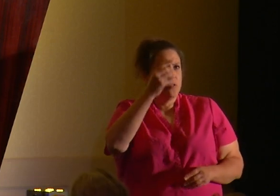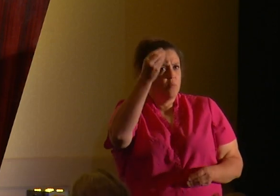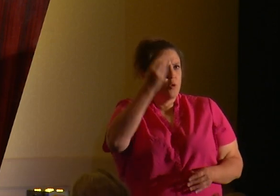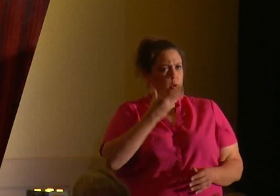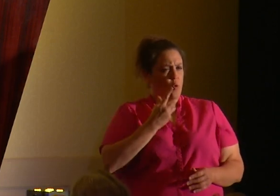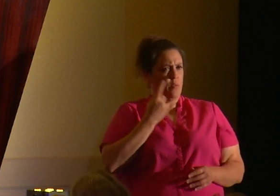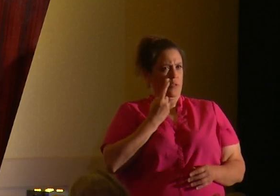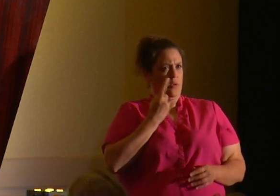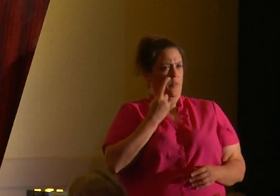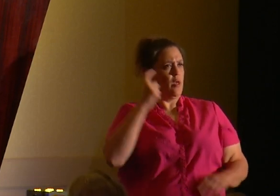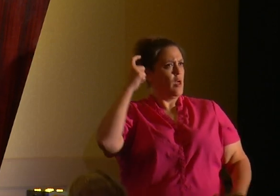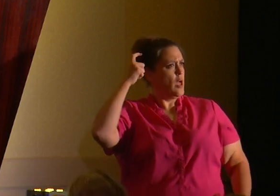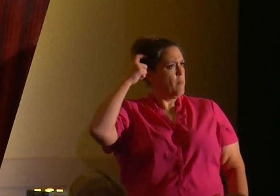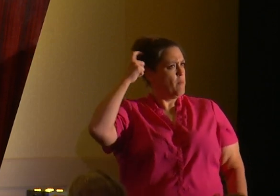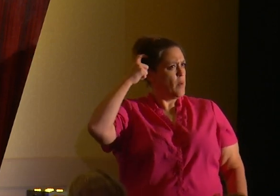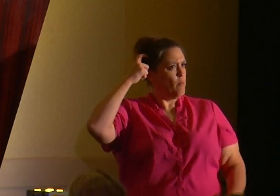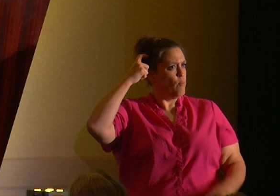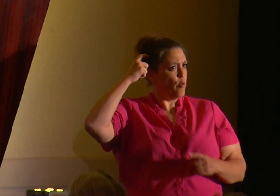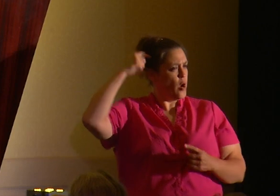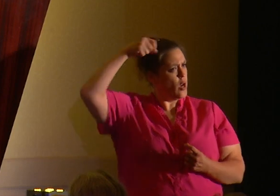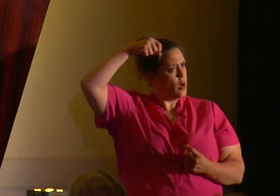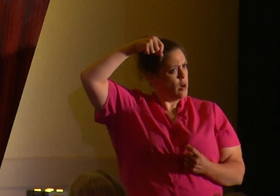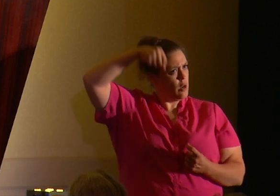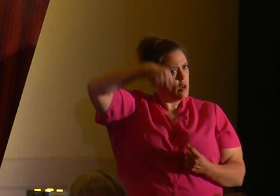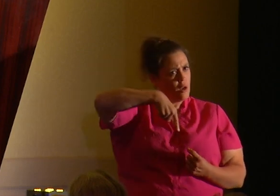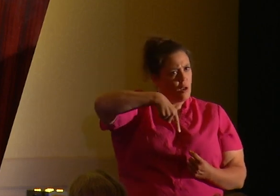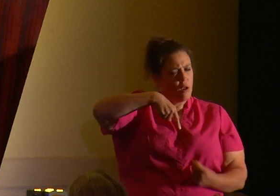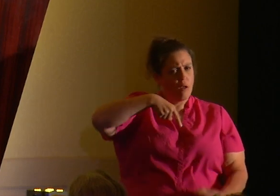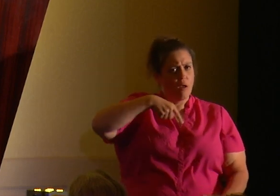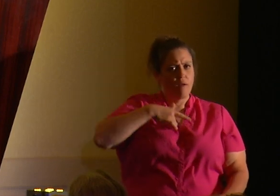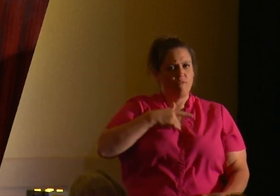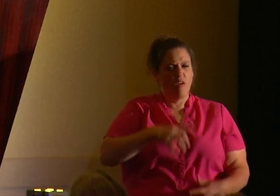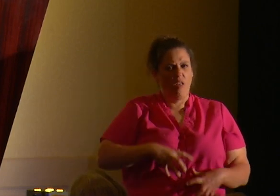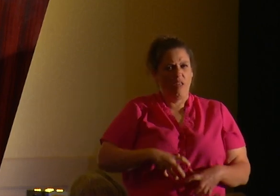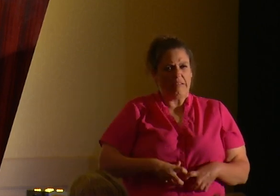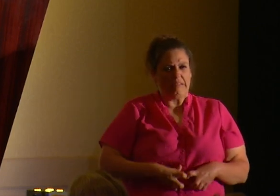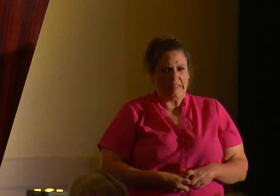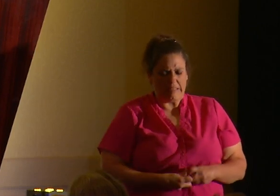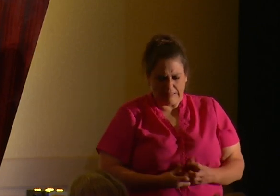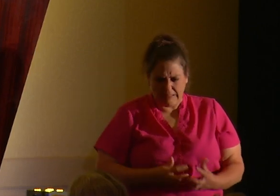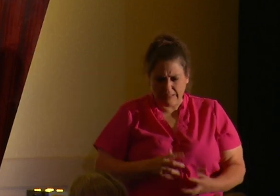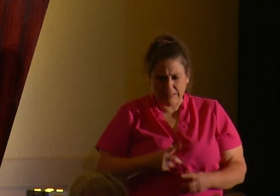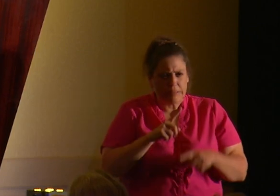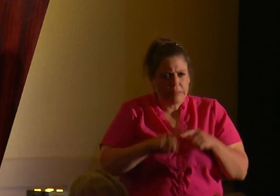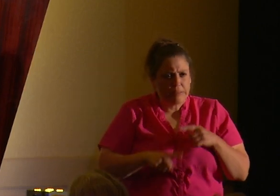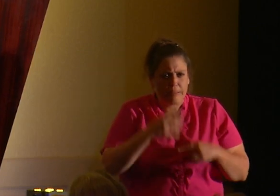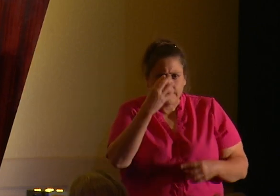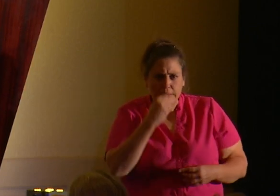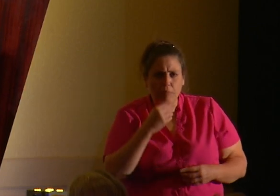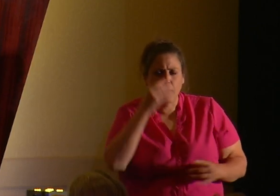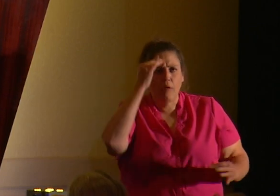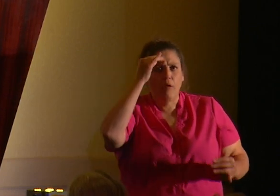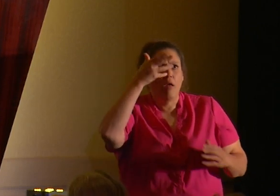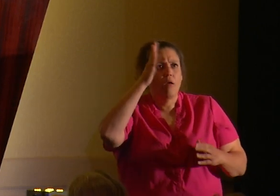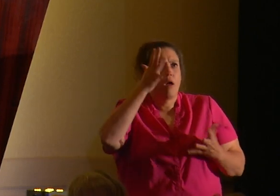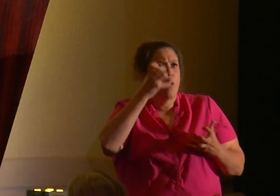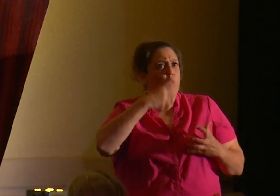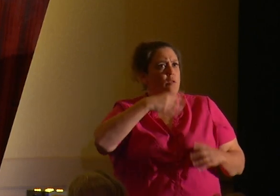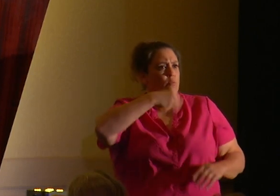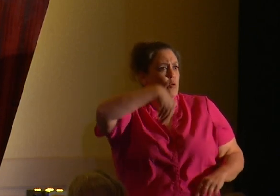own brain just put a knot in my stomach. And I couldn't even sleep that night. I was like, how am I going to move? Because I'm actually thinking, God wants me to move back to New